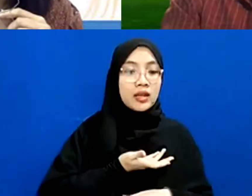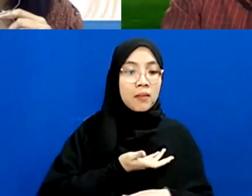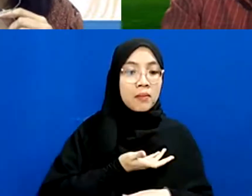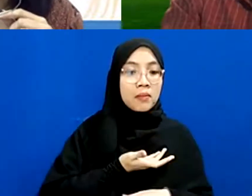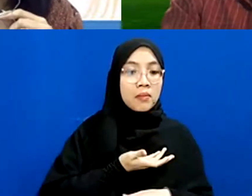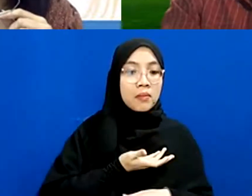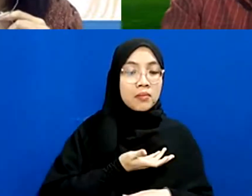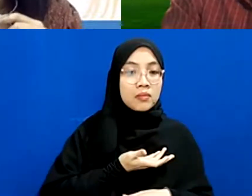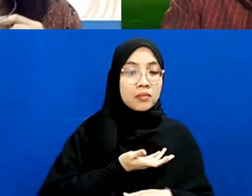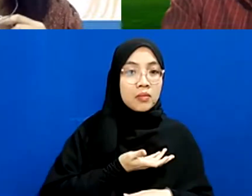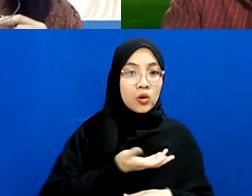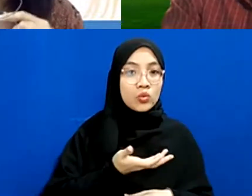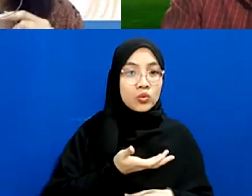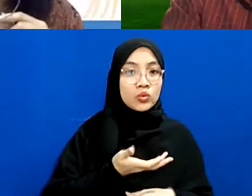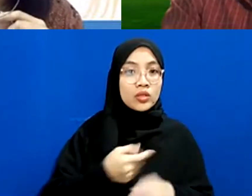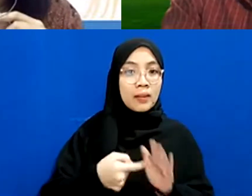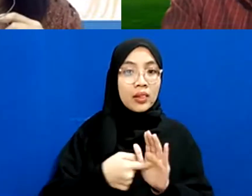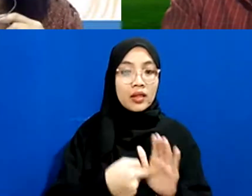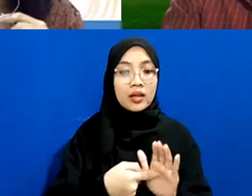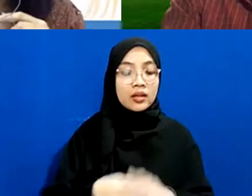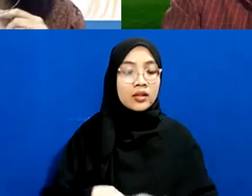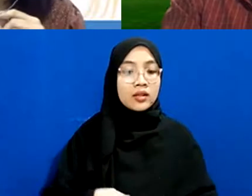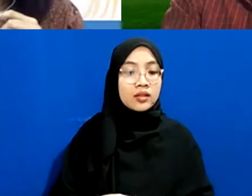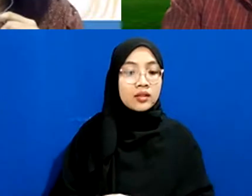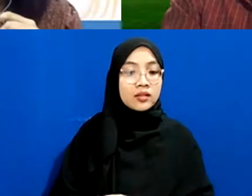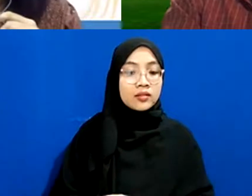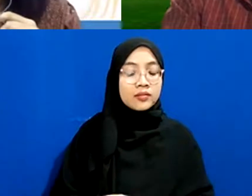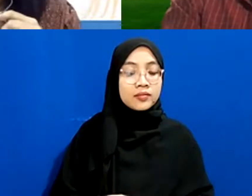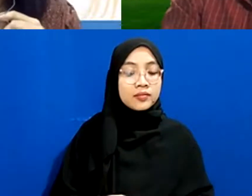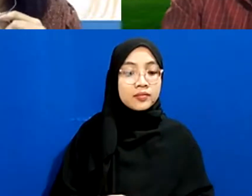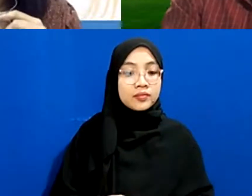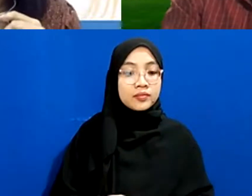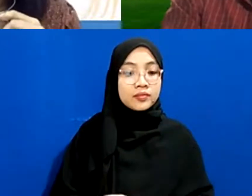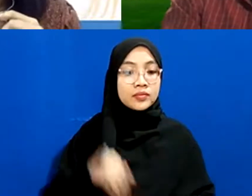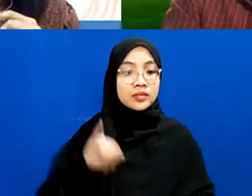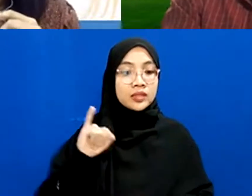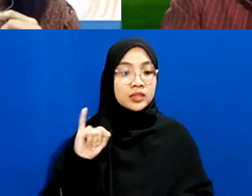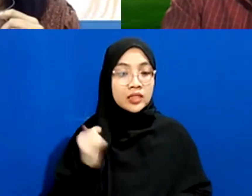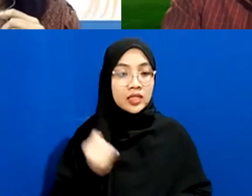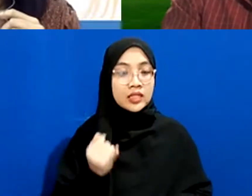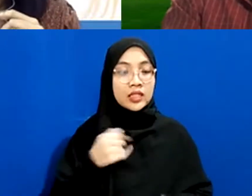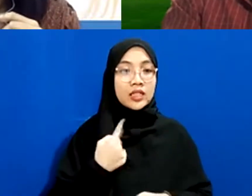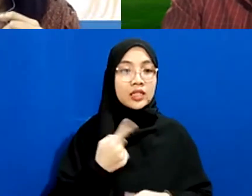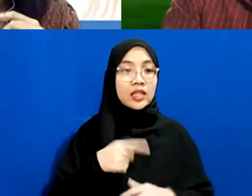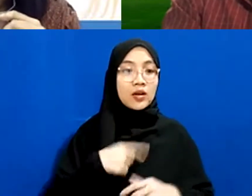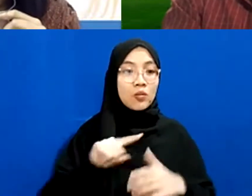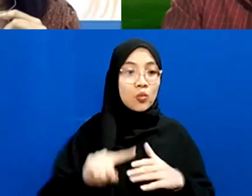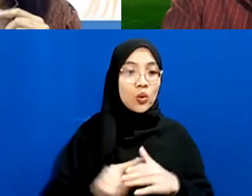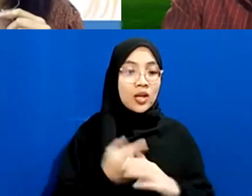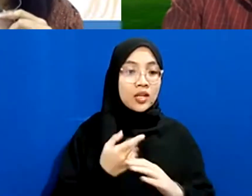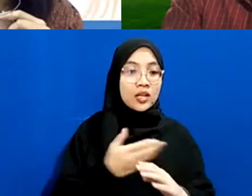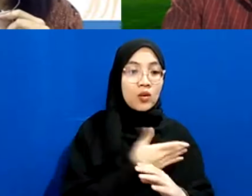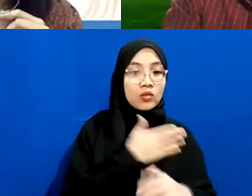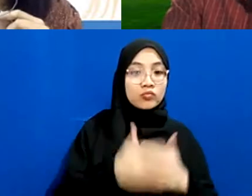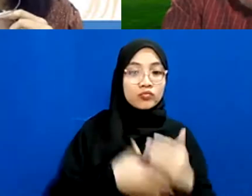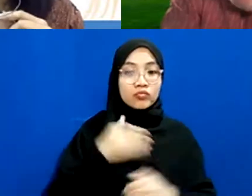through this summer course from the start until the end. So I'm excited for that. And we also have our Dean to